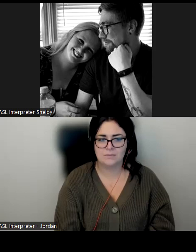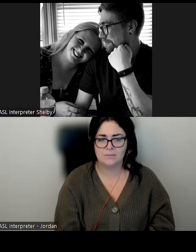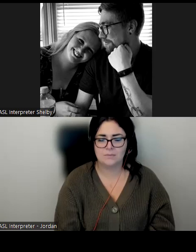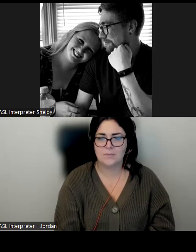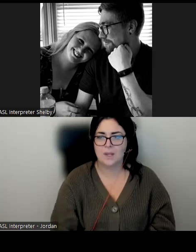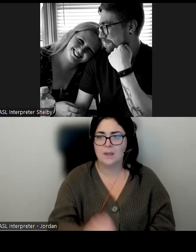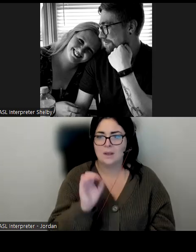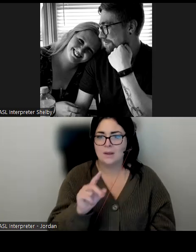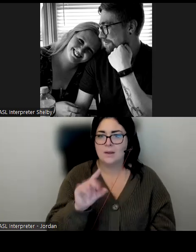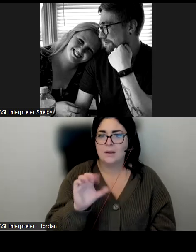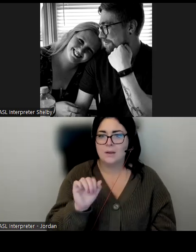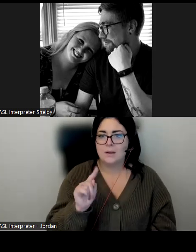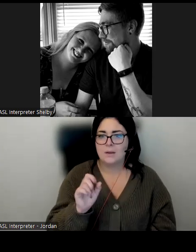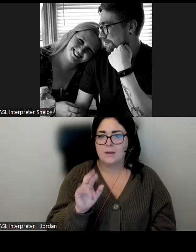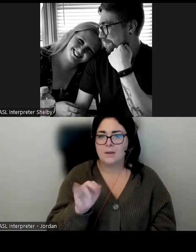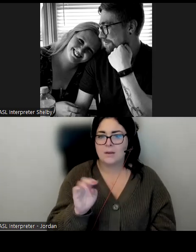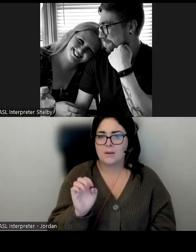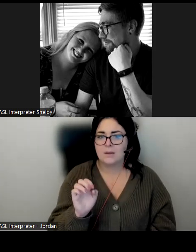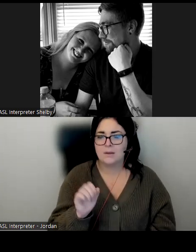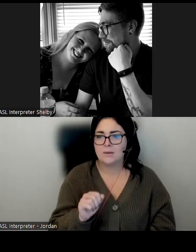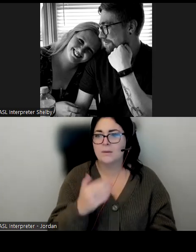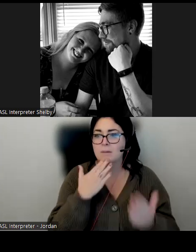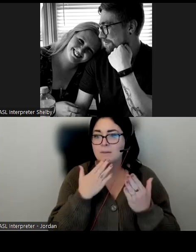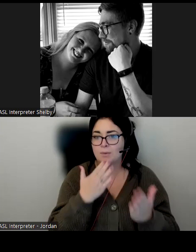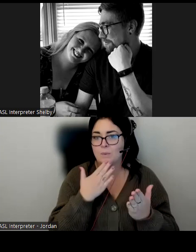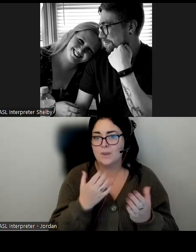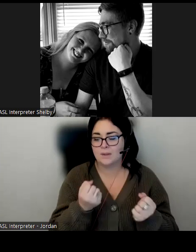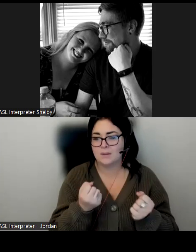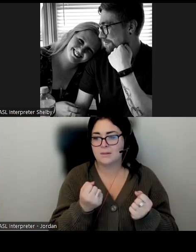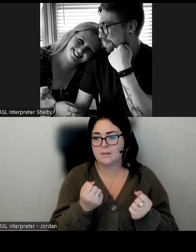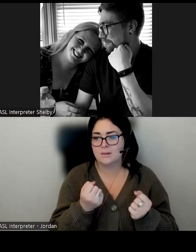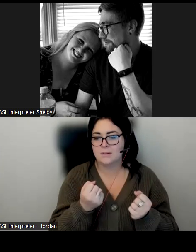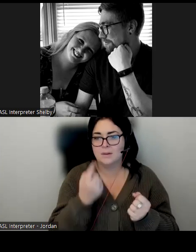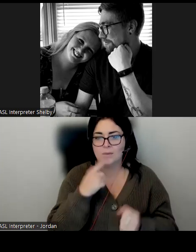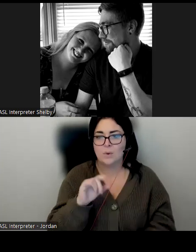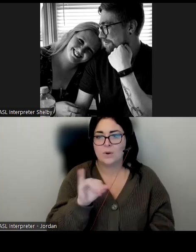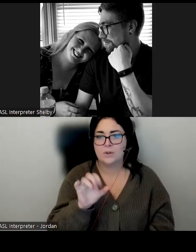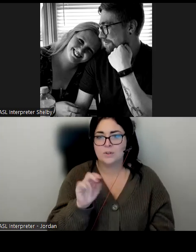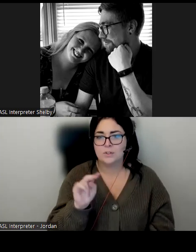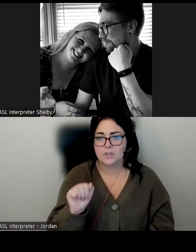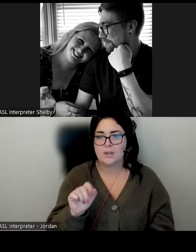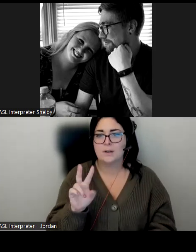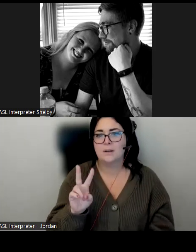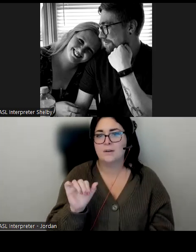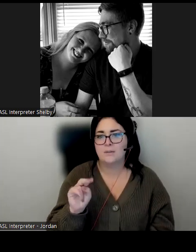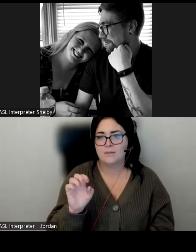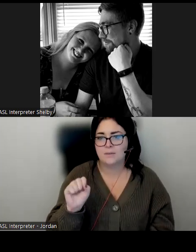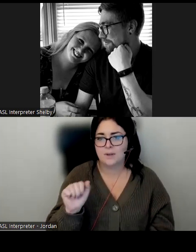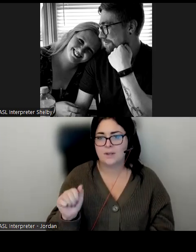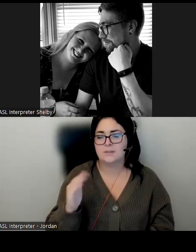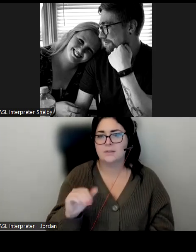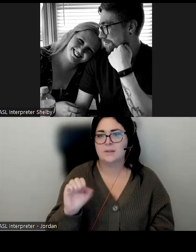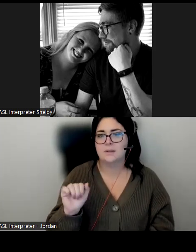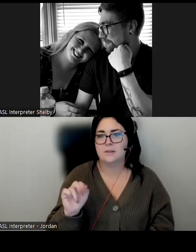I would actually, a huge thank you goes out to Jenna, Vanessa, Sandra, and